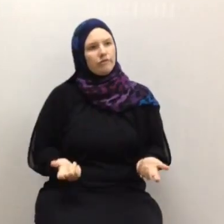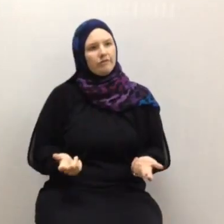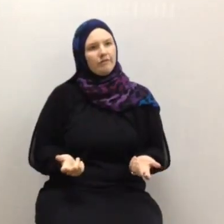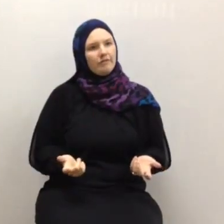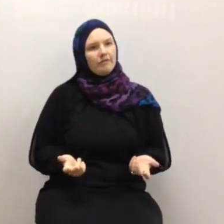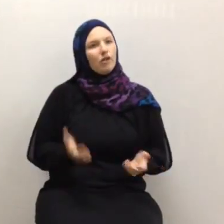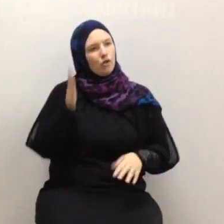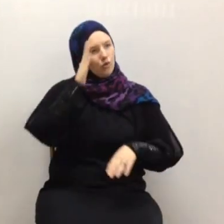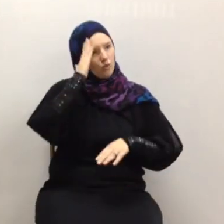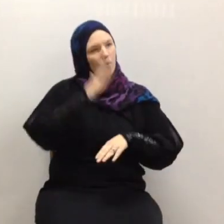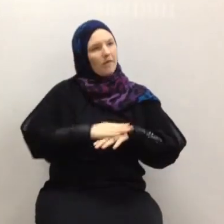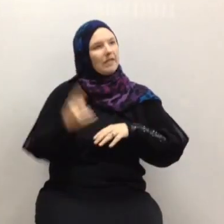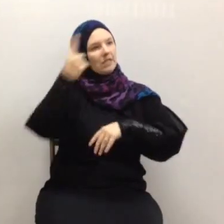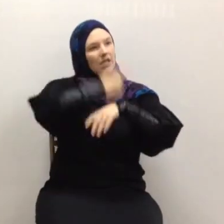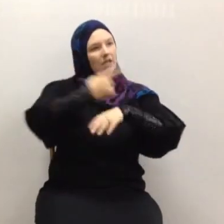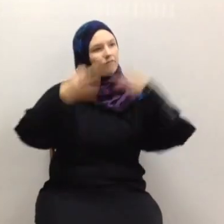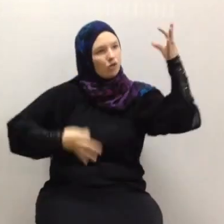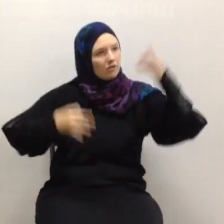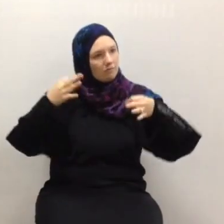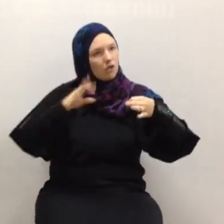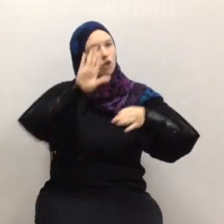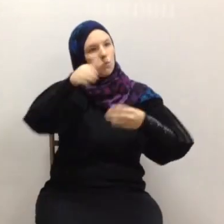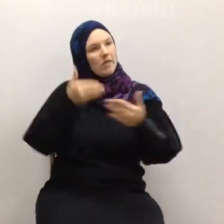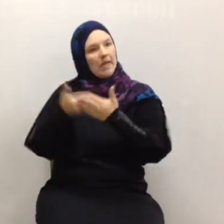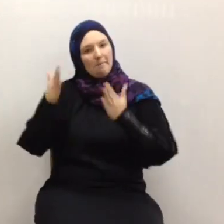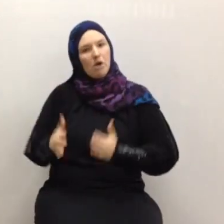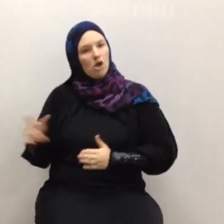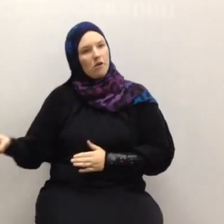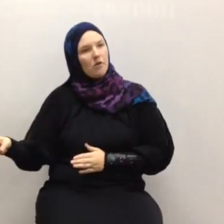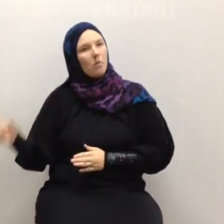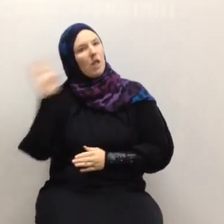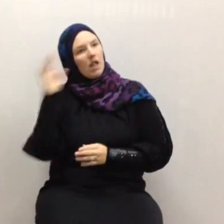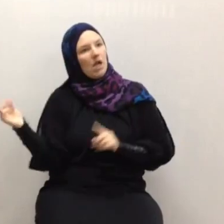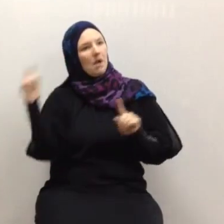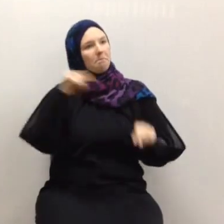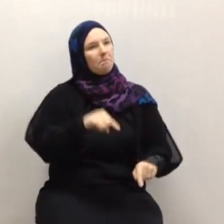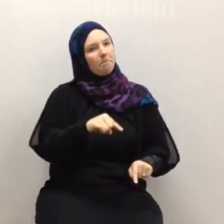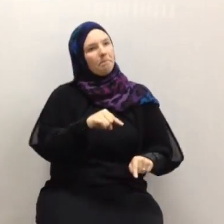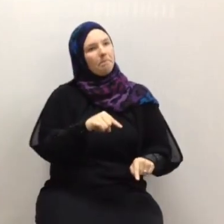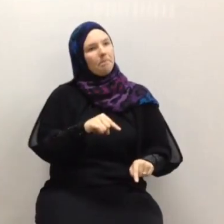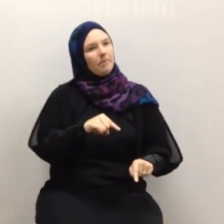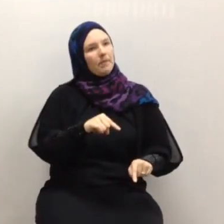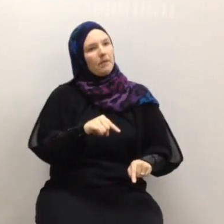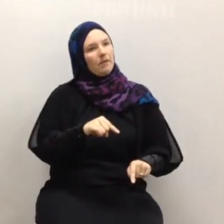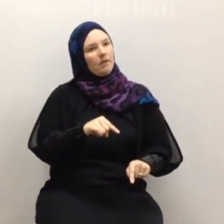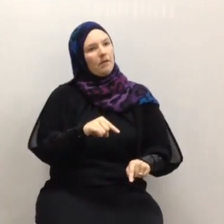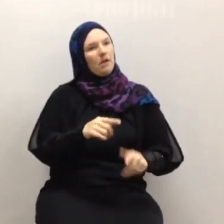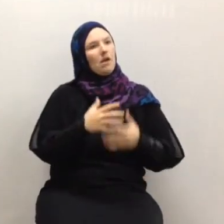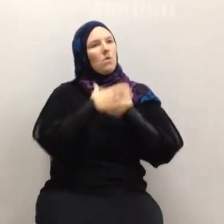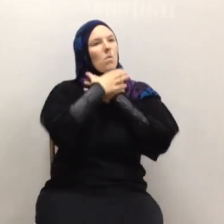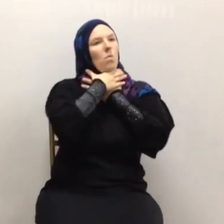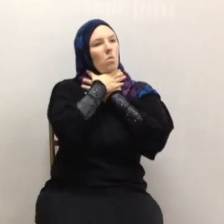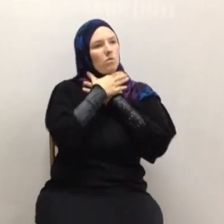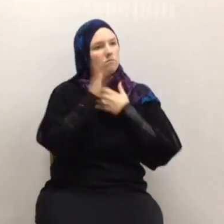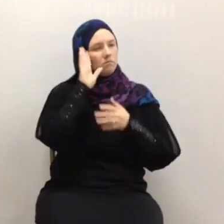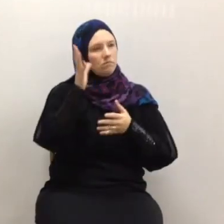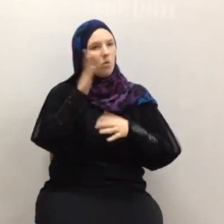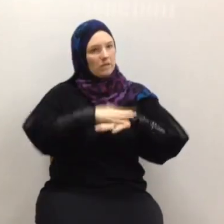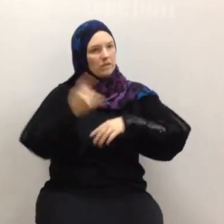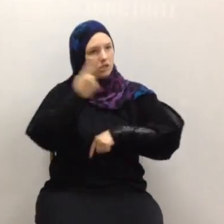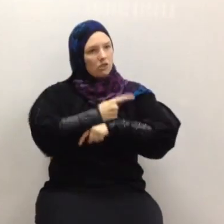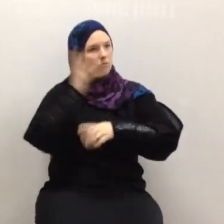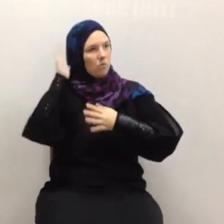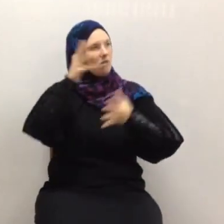neighbors will come and hold on to your neck and pull you in front of Allah to